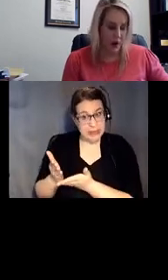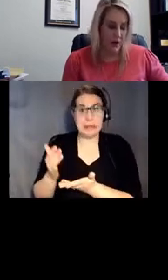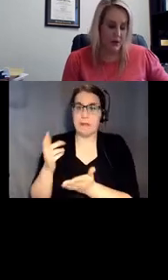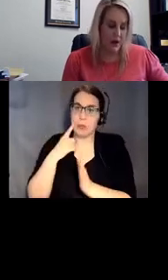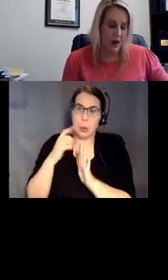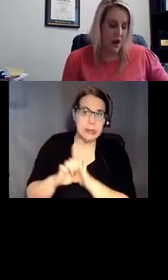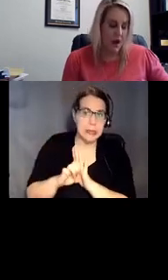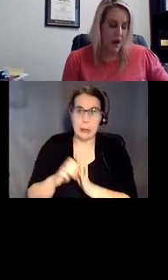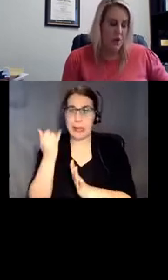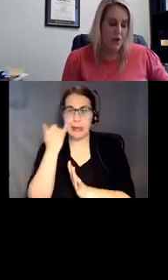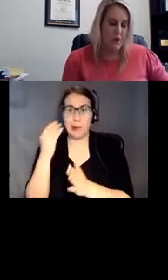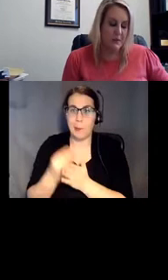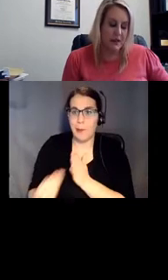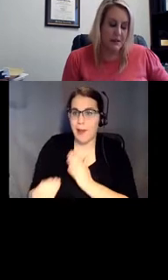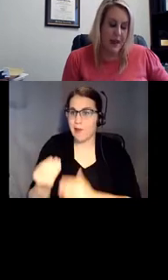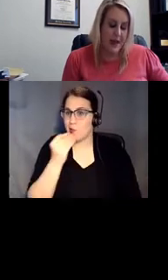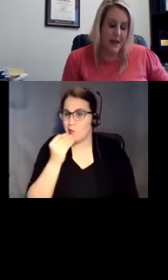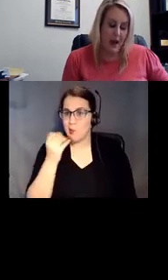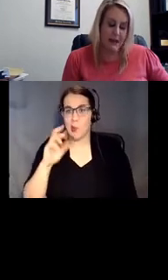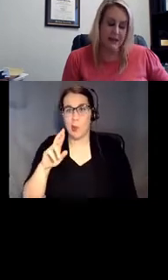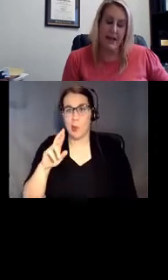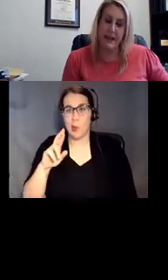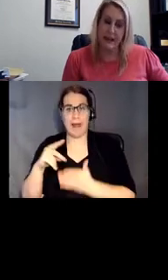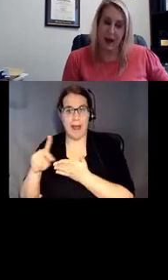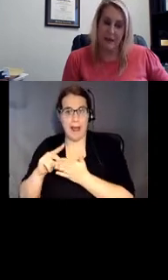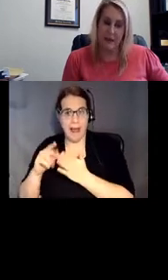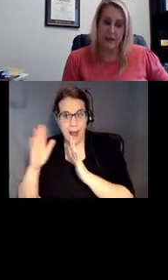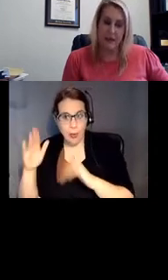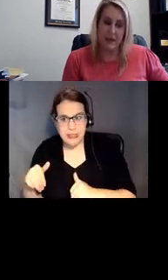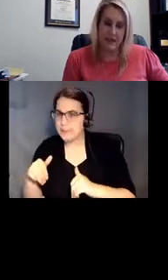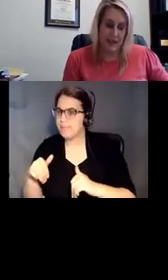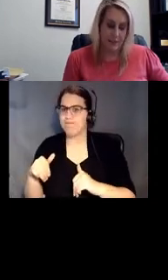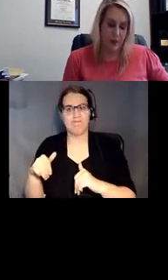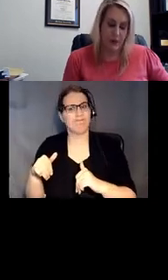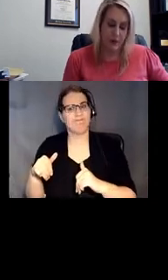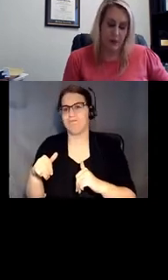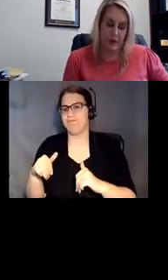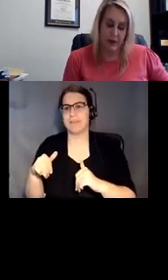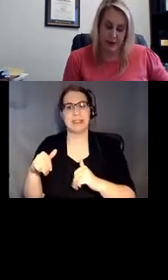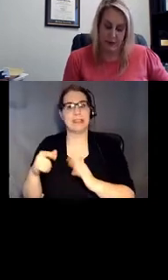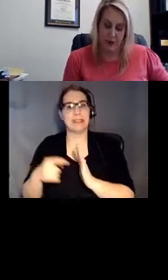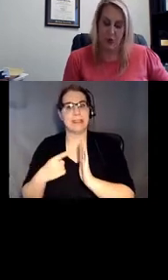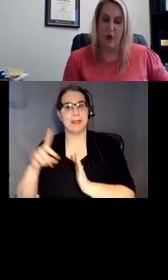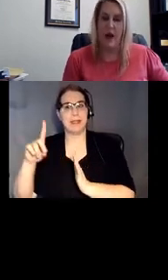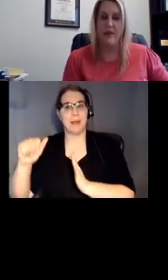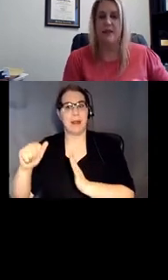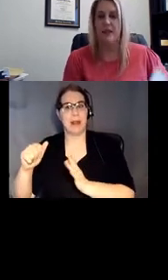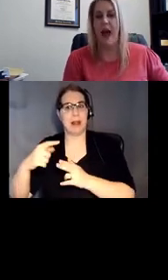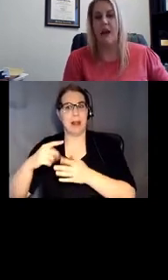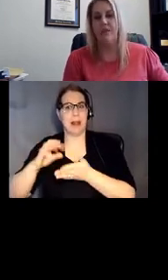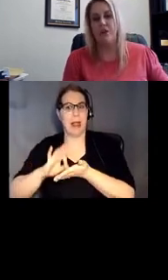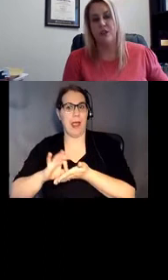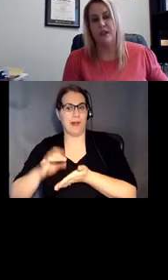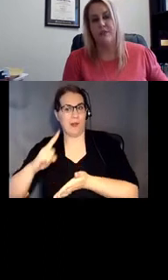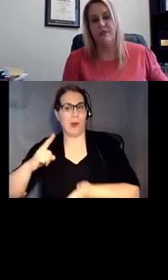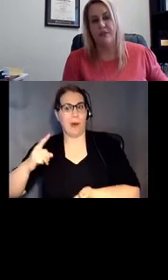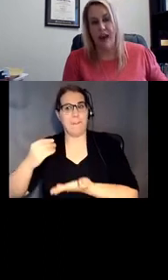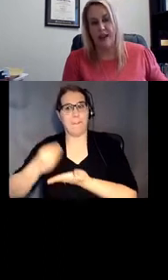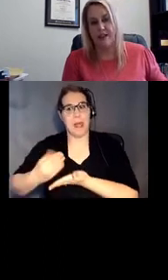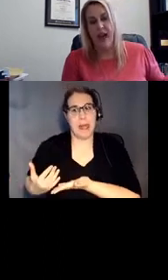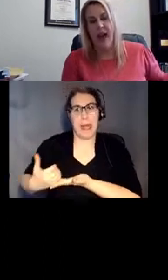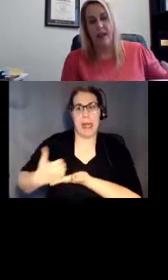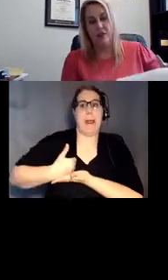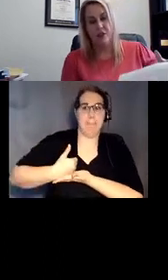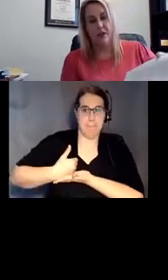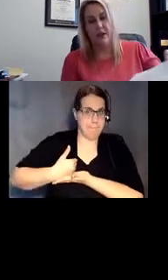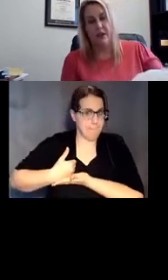shelter costs, those amounts may count as income to the disabled individual, and this could adversely